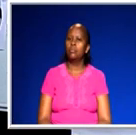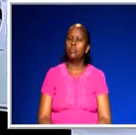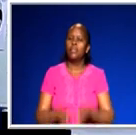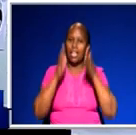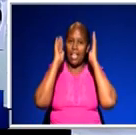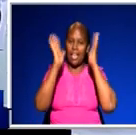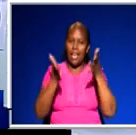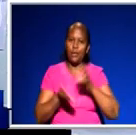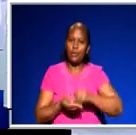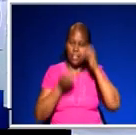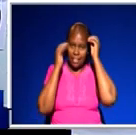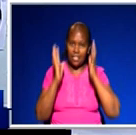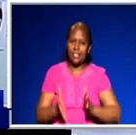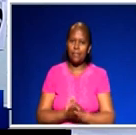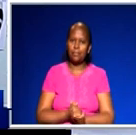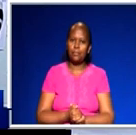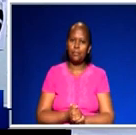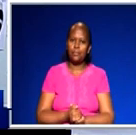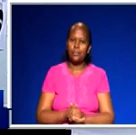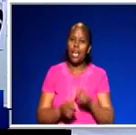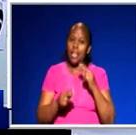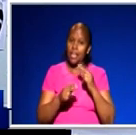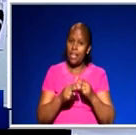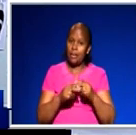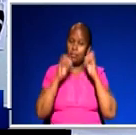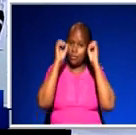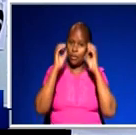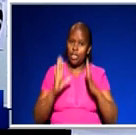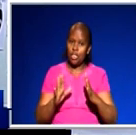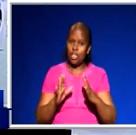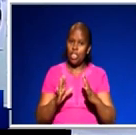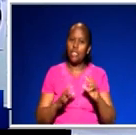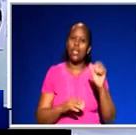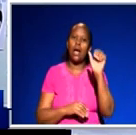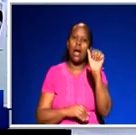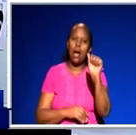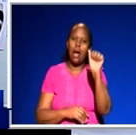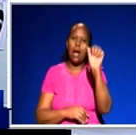Hello, student. My name is Christine Babu,